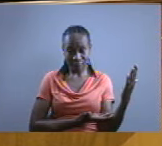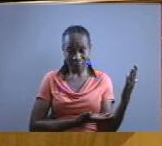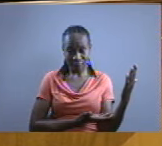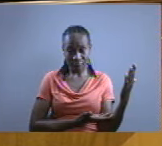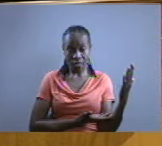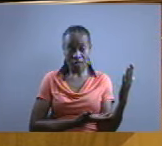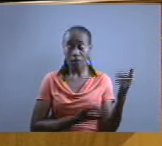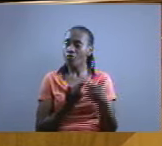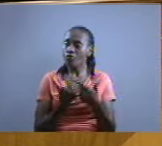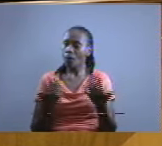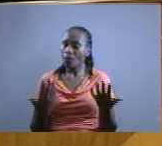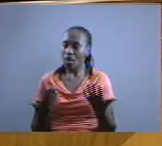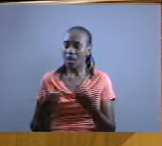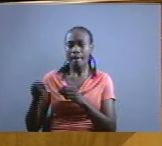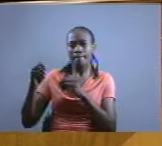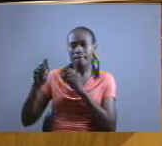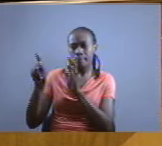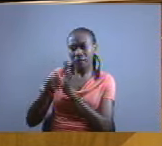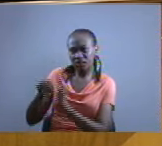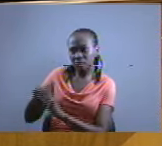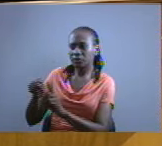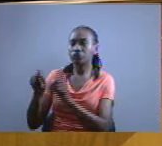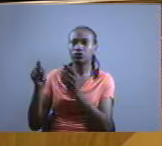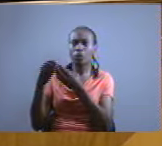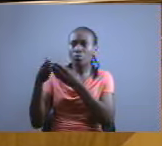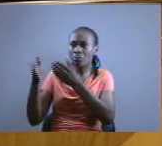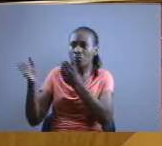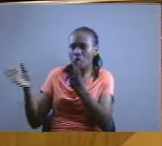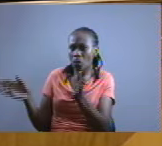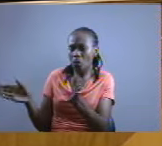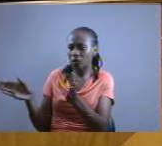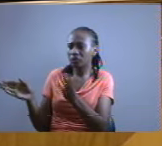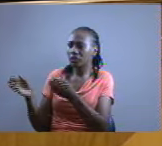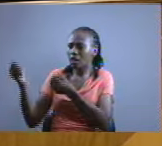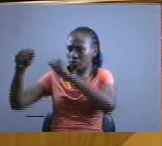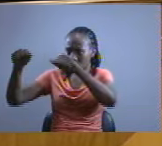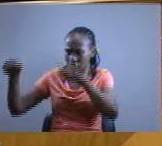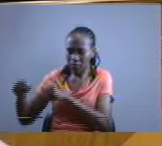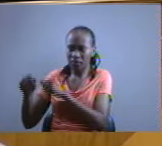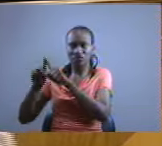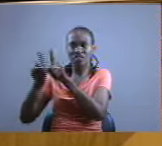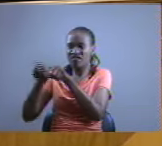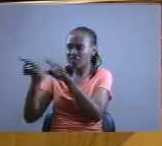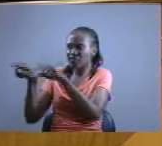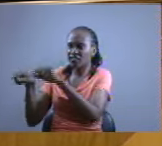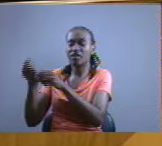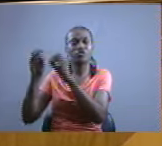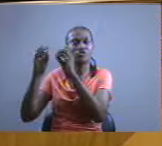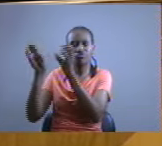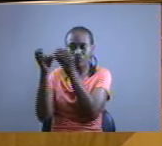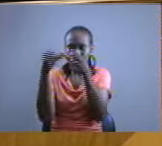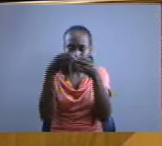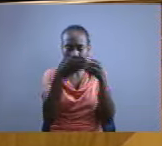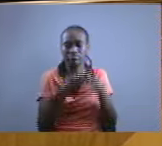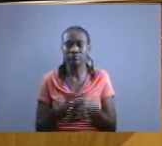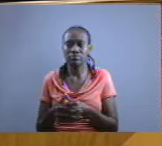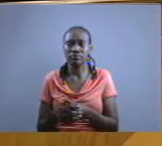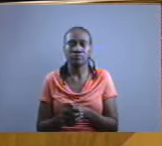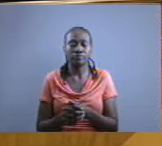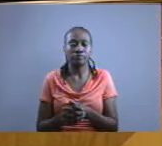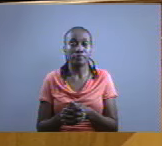product of popular participation and broad consensus among various stakeholders.